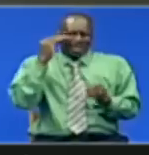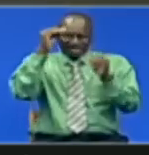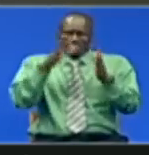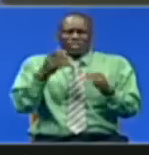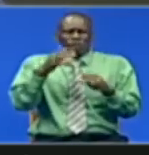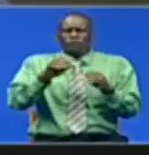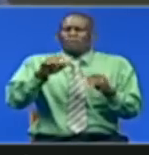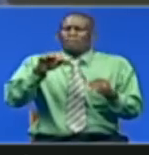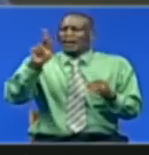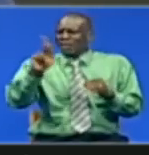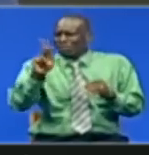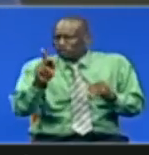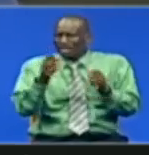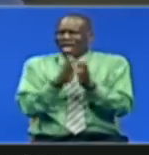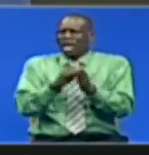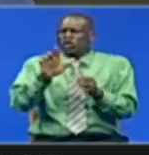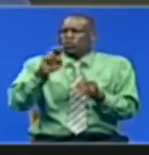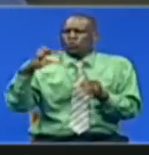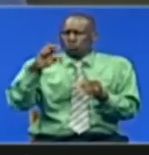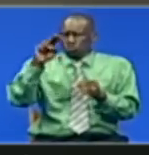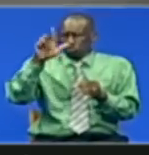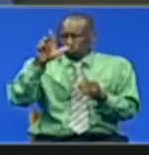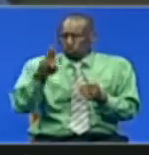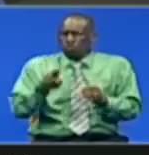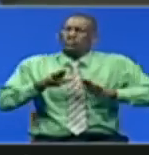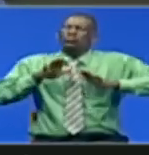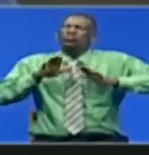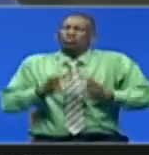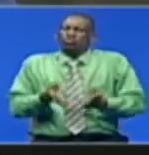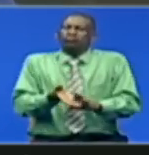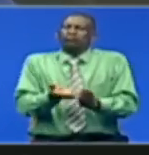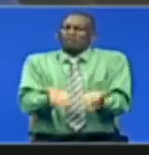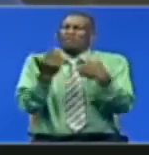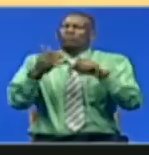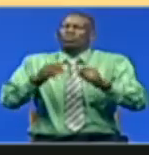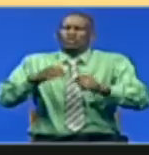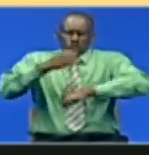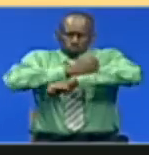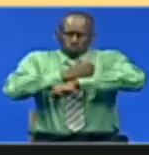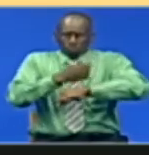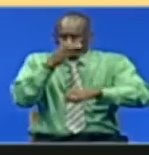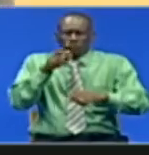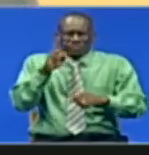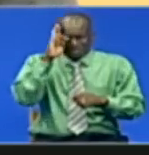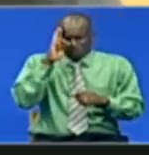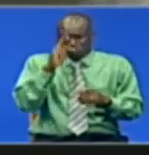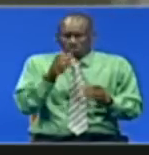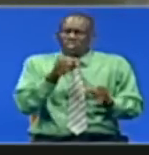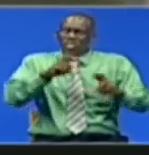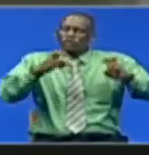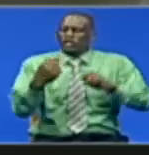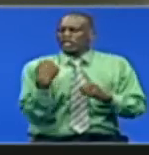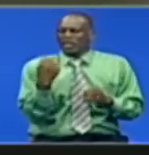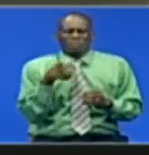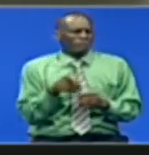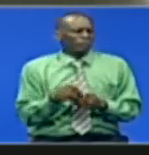St. Mary's Kibabi Boys High School in the county to leave the learning institutions, citing similar reasons. And when you look at the numbers, they don't add